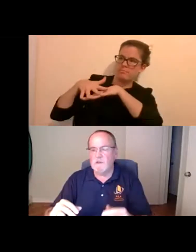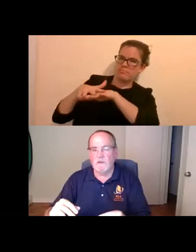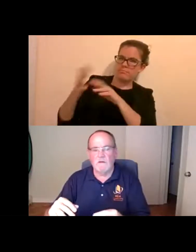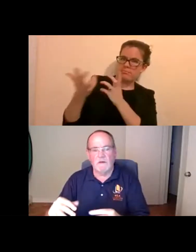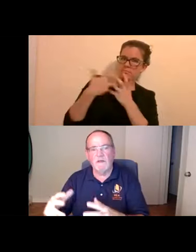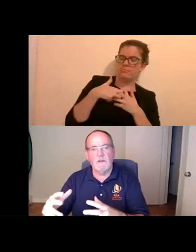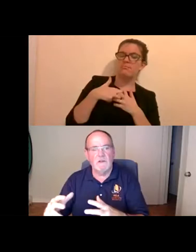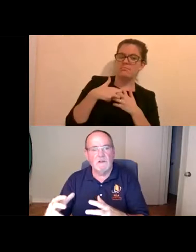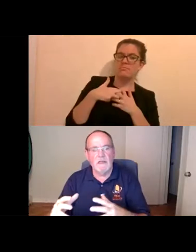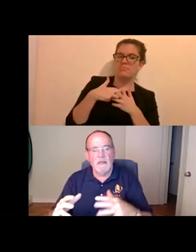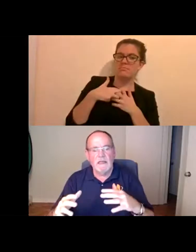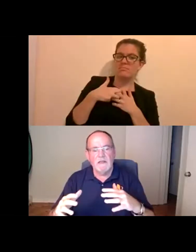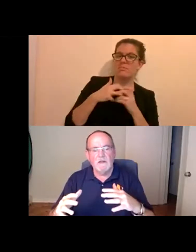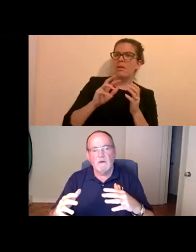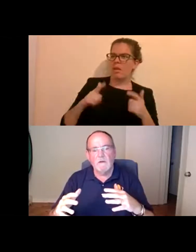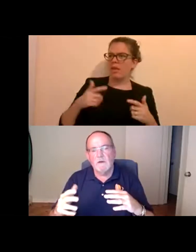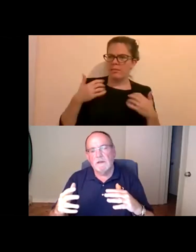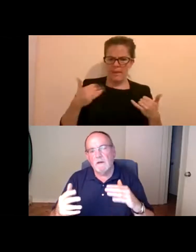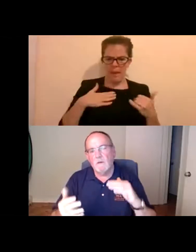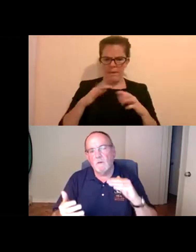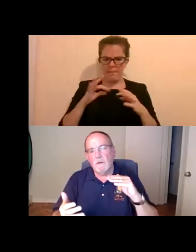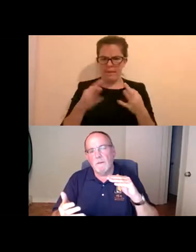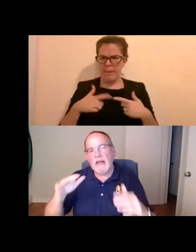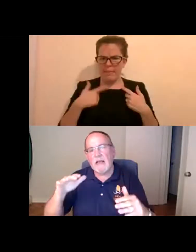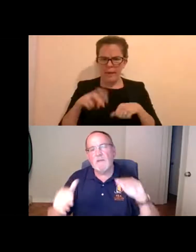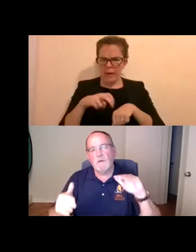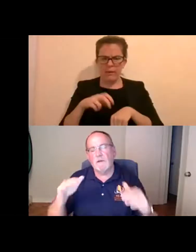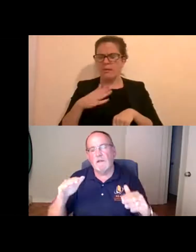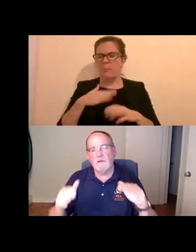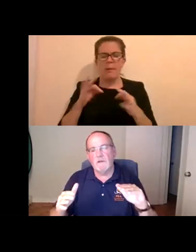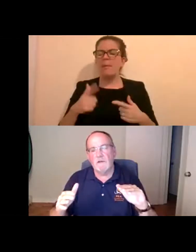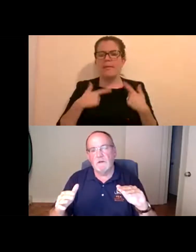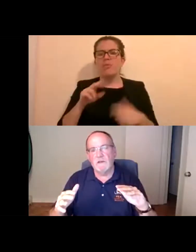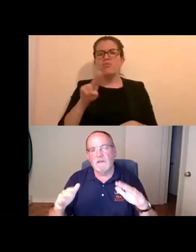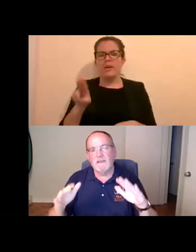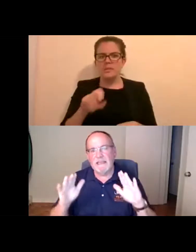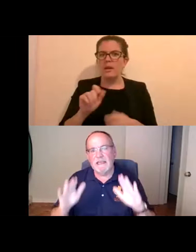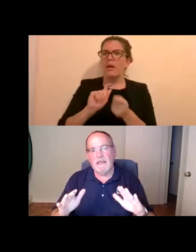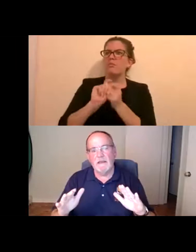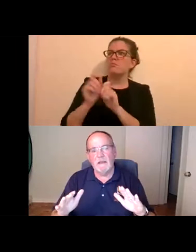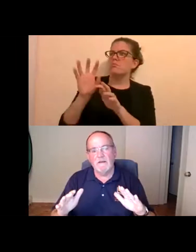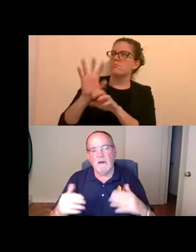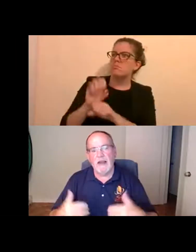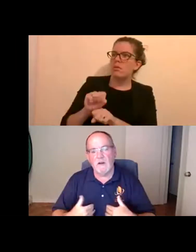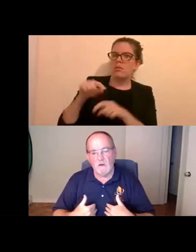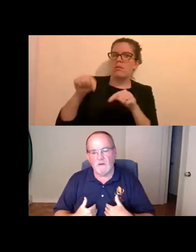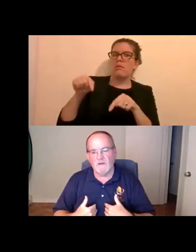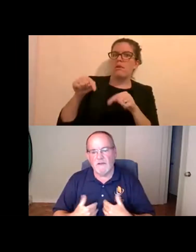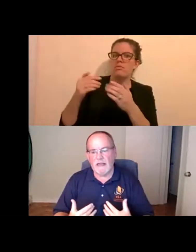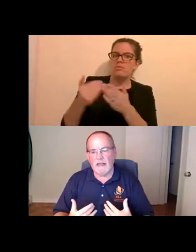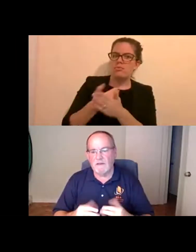customs and traditions, and so the balance between those two is the key for how